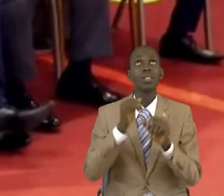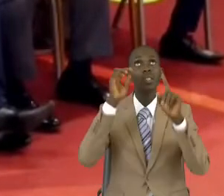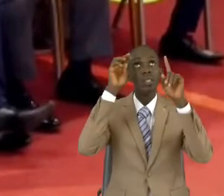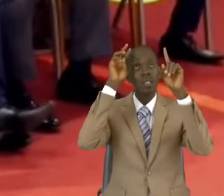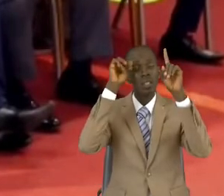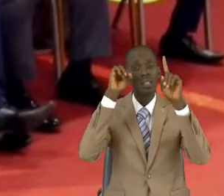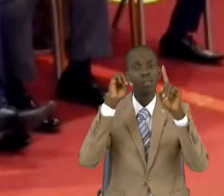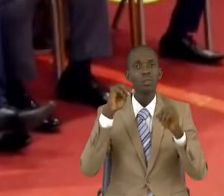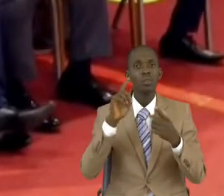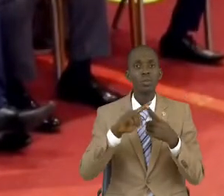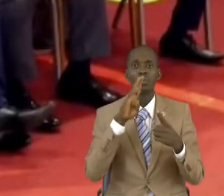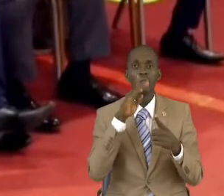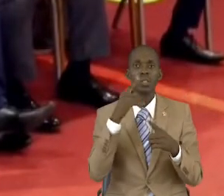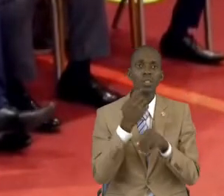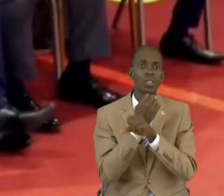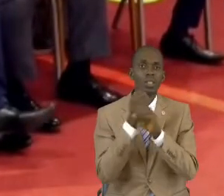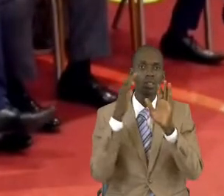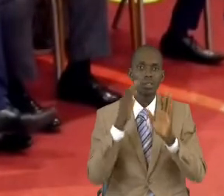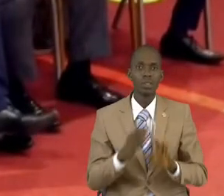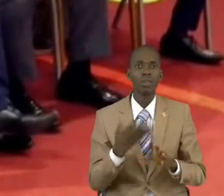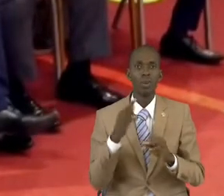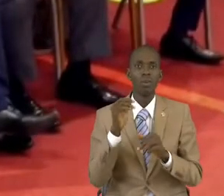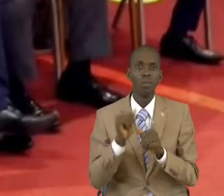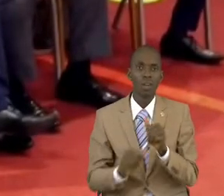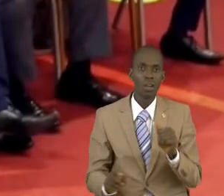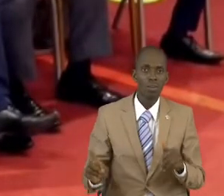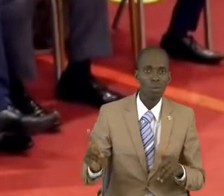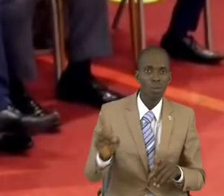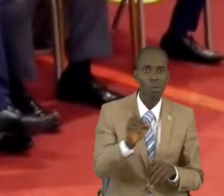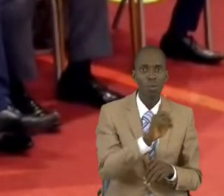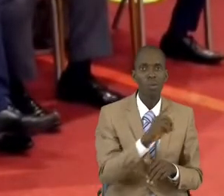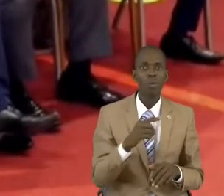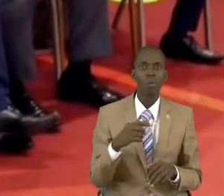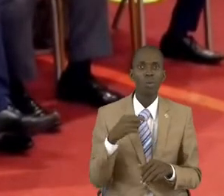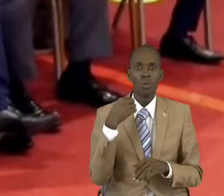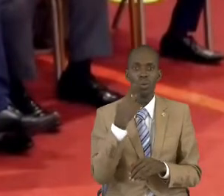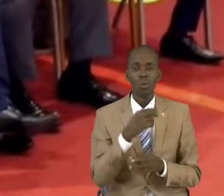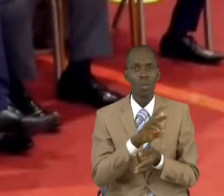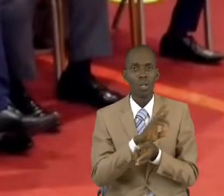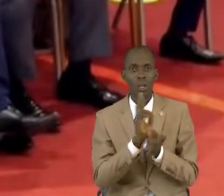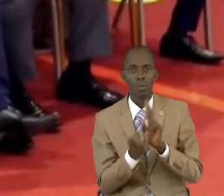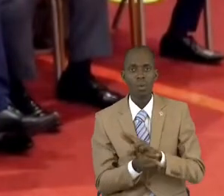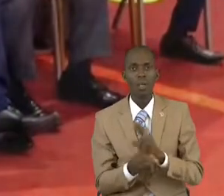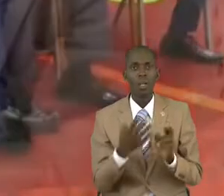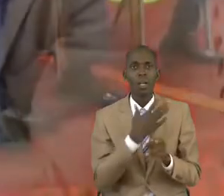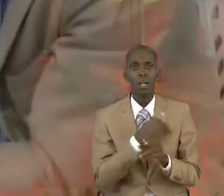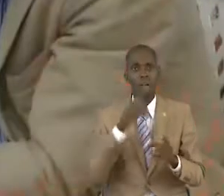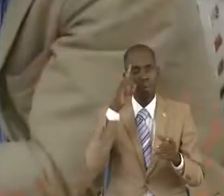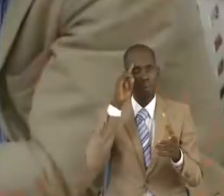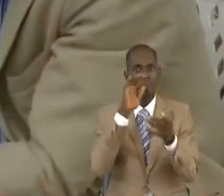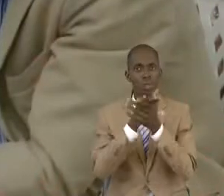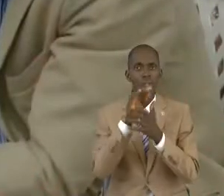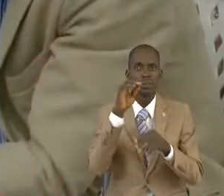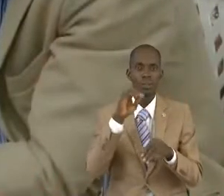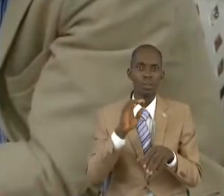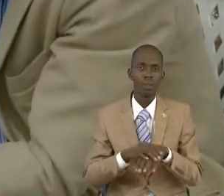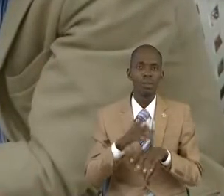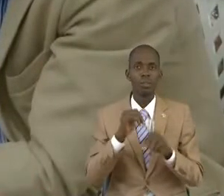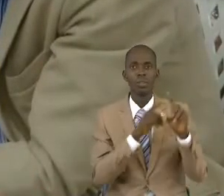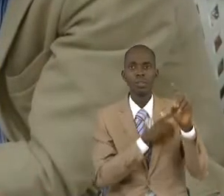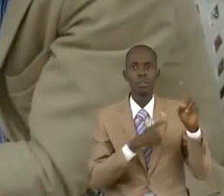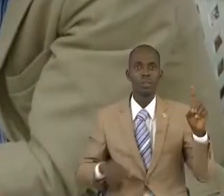savior of everyone who repents and believes on the Lord. For to